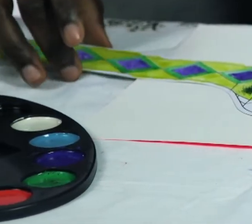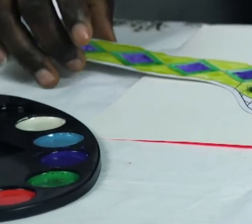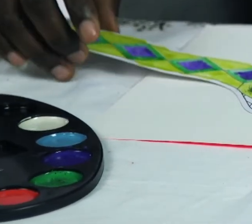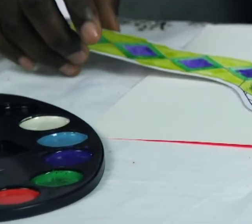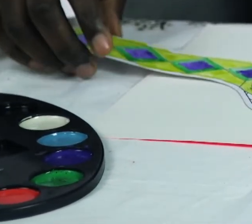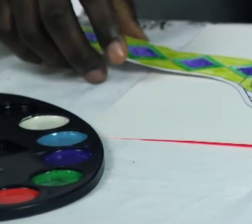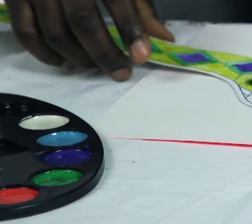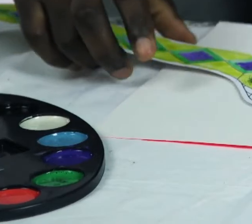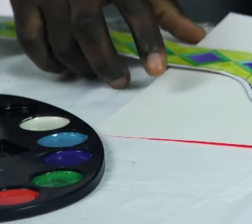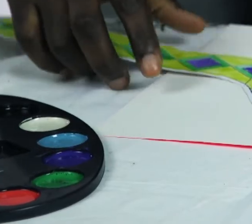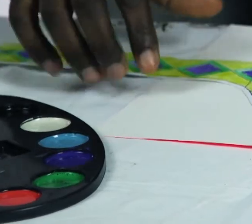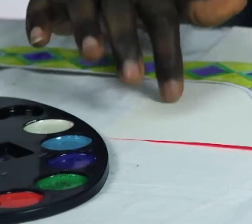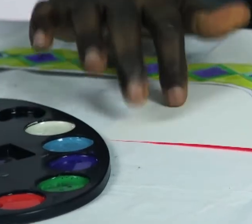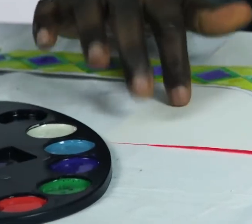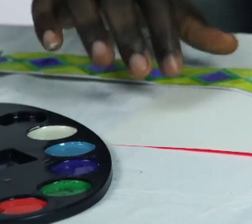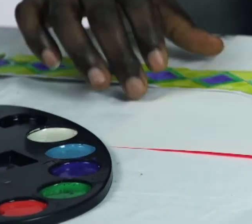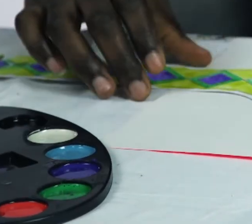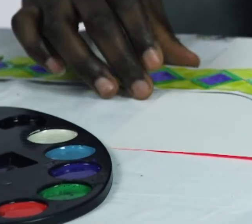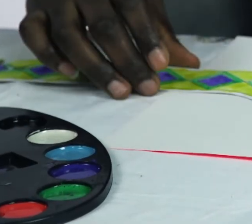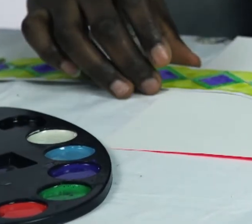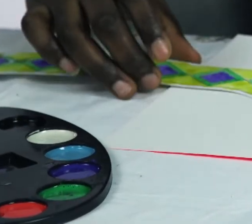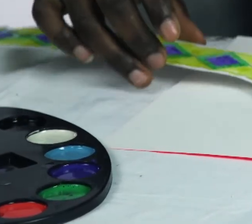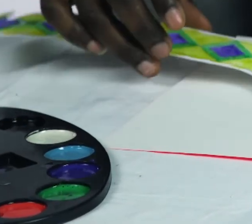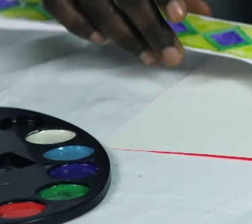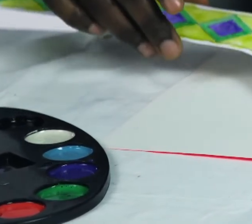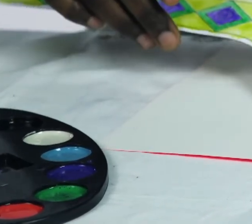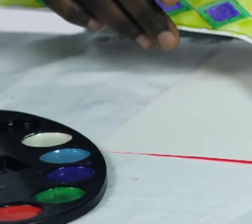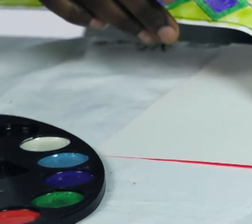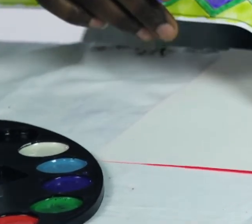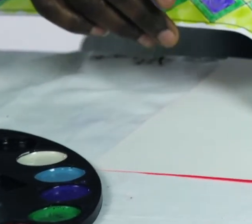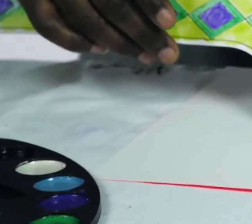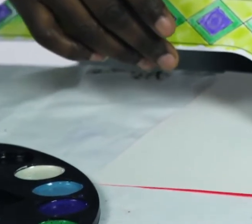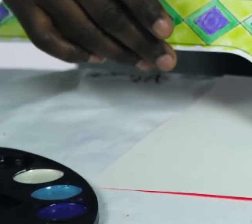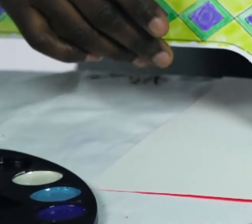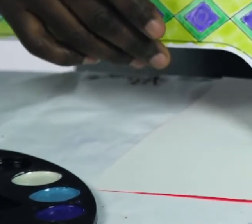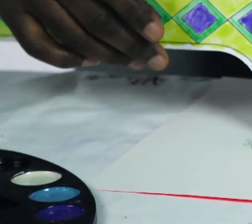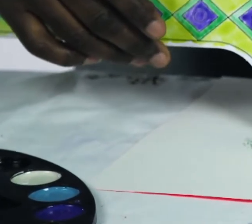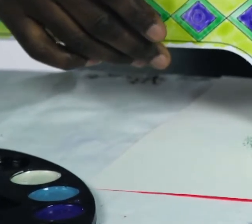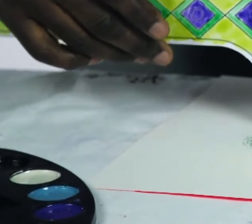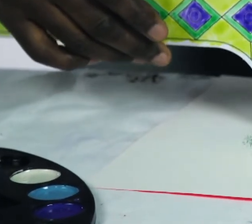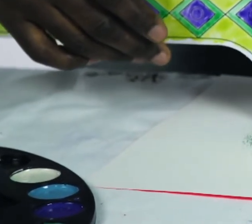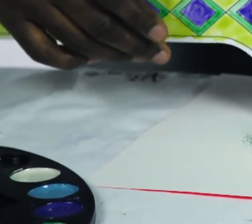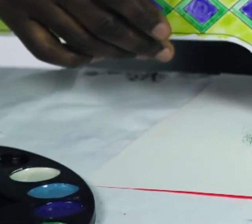You're just going to lift it up onto your card or paper